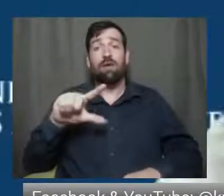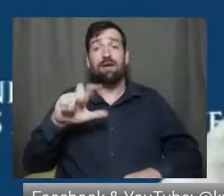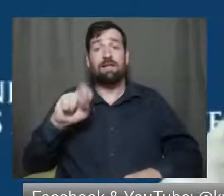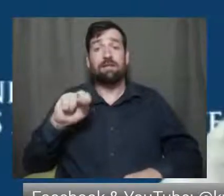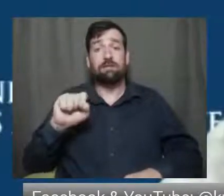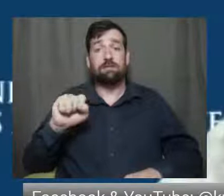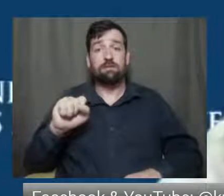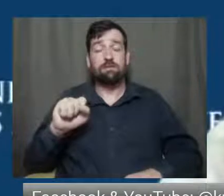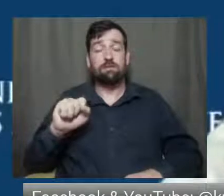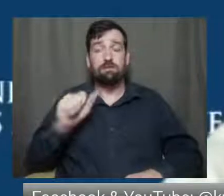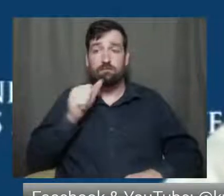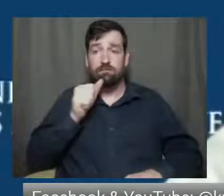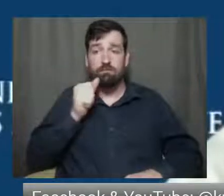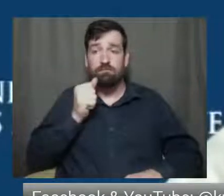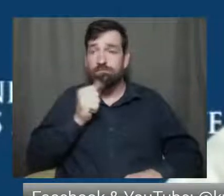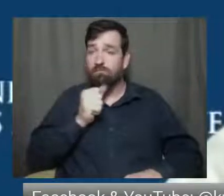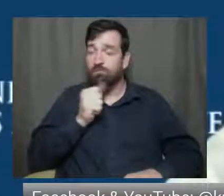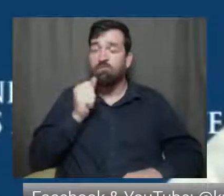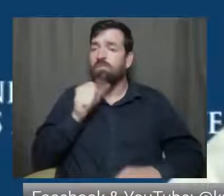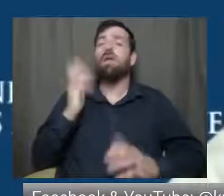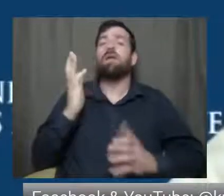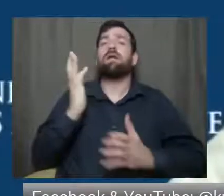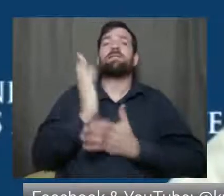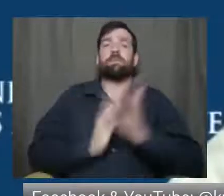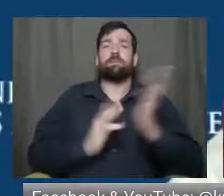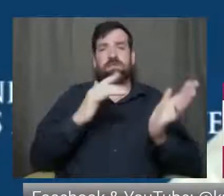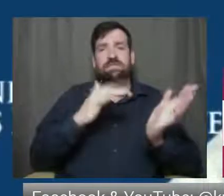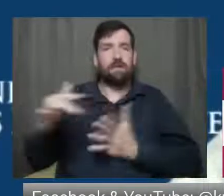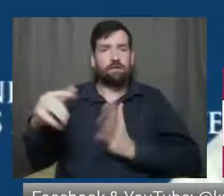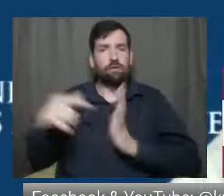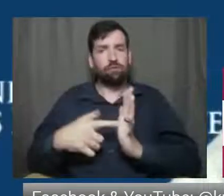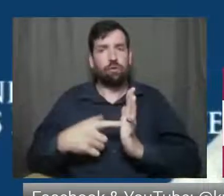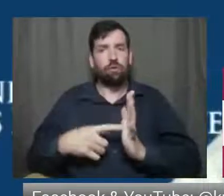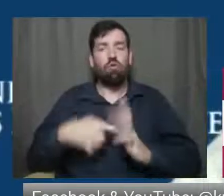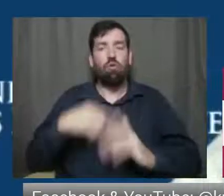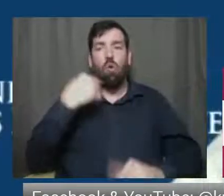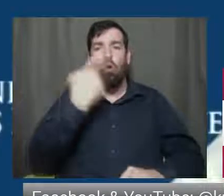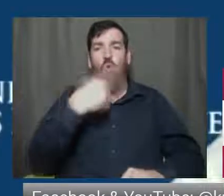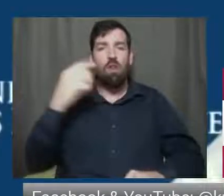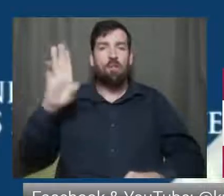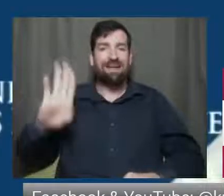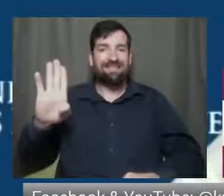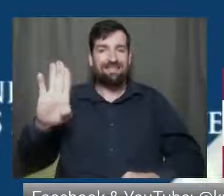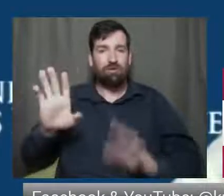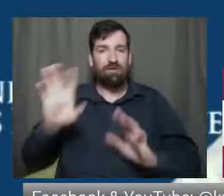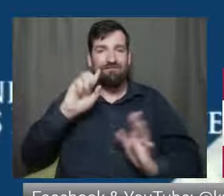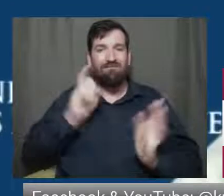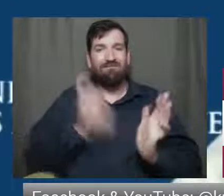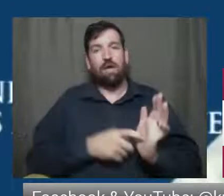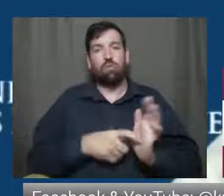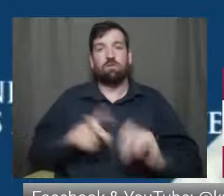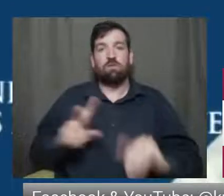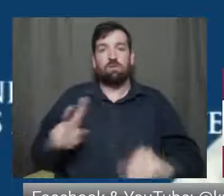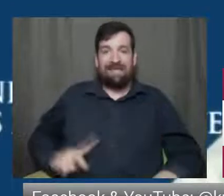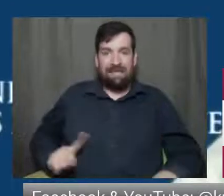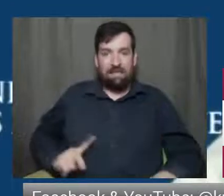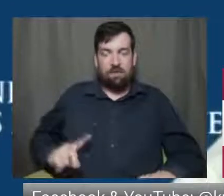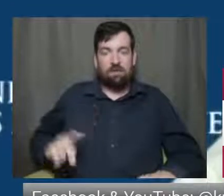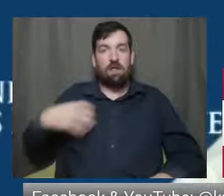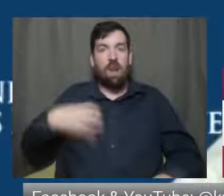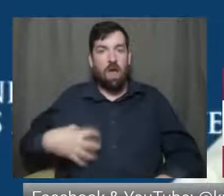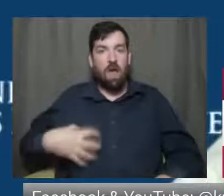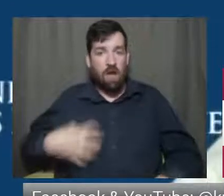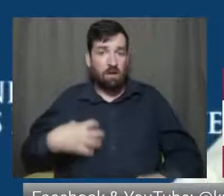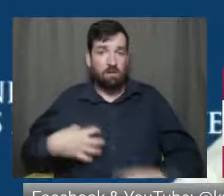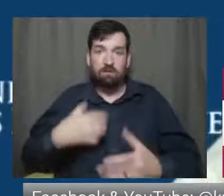Well, there's some studies showing that you can have oral bacteria found in your kidneys, in your lungs, everywhere.